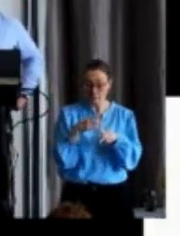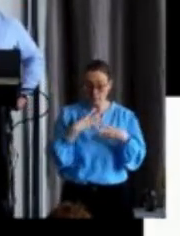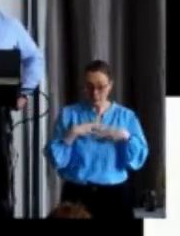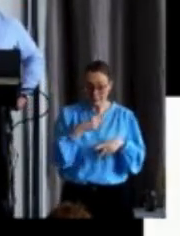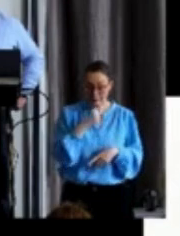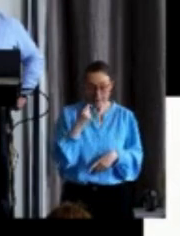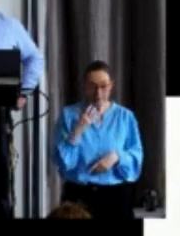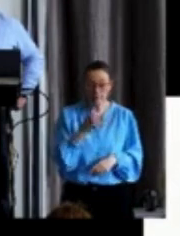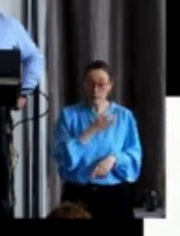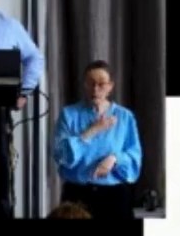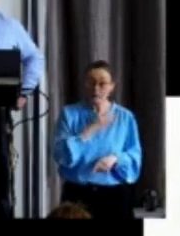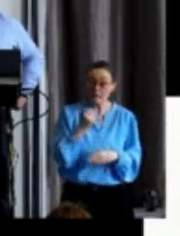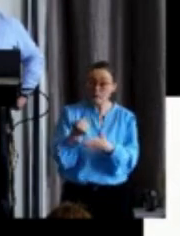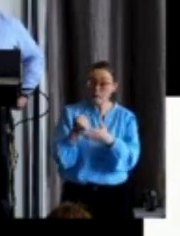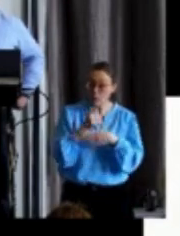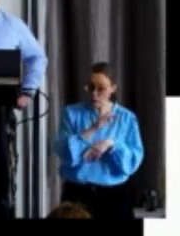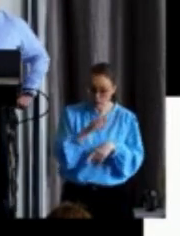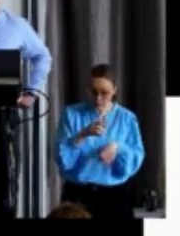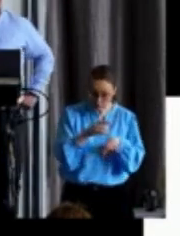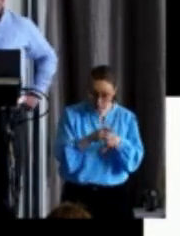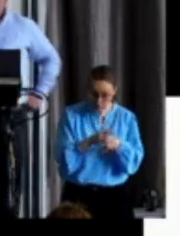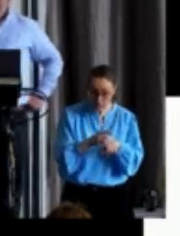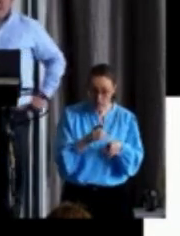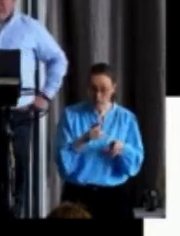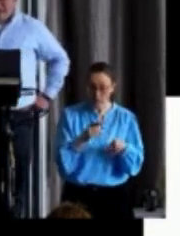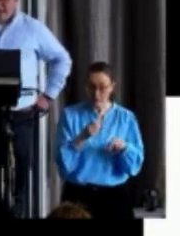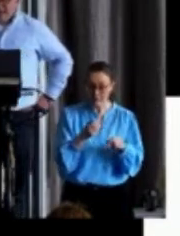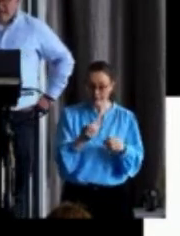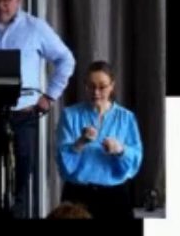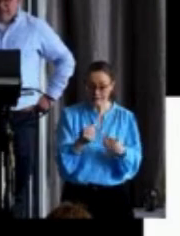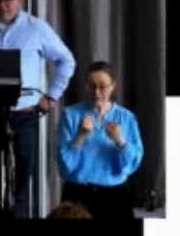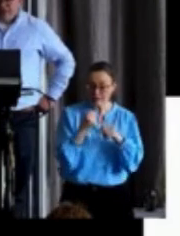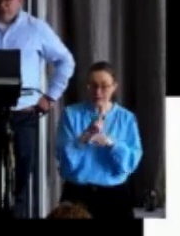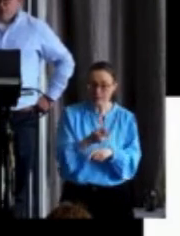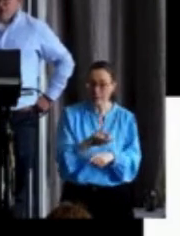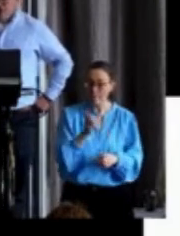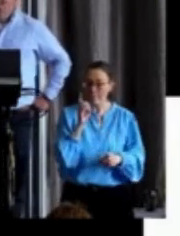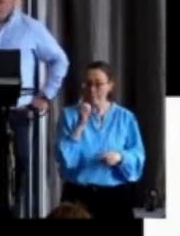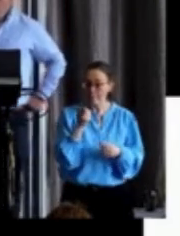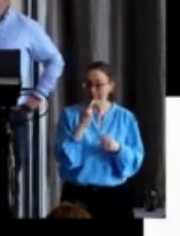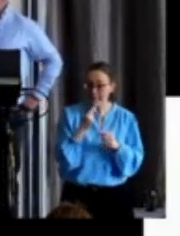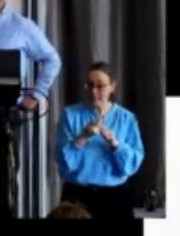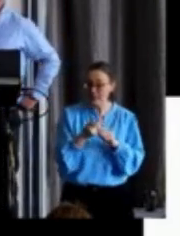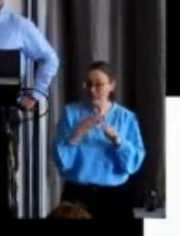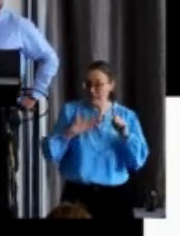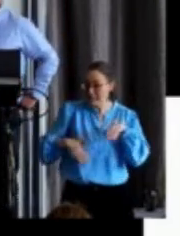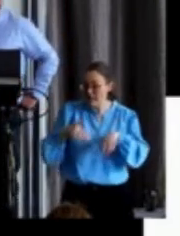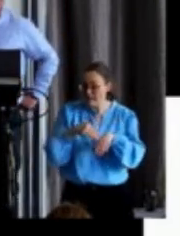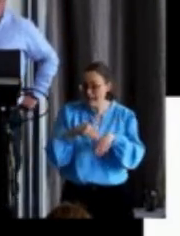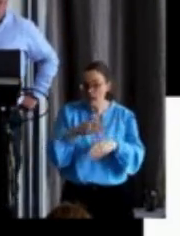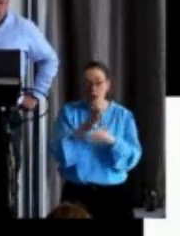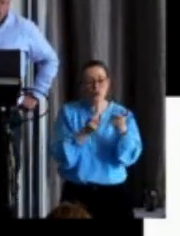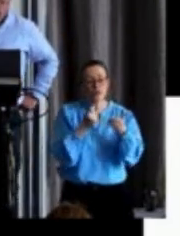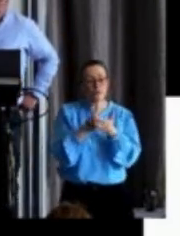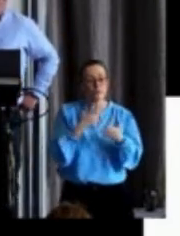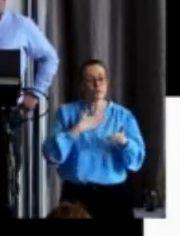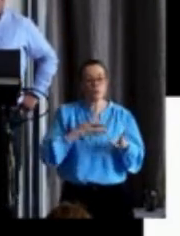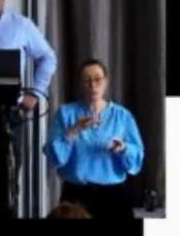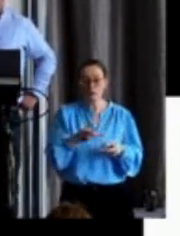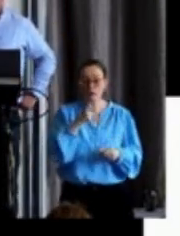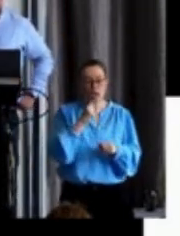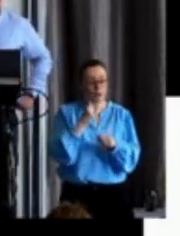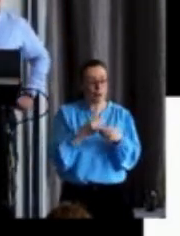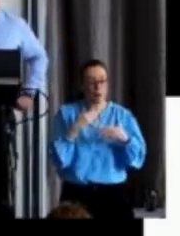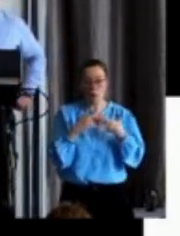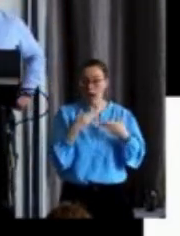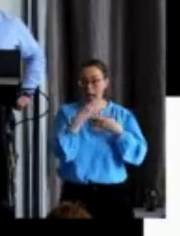would have been good to have support from your doctor about medication, side effects, and sometimes just to talk what has happened to me, just to